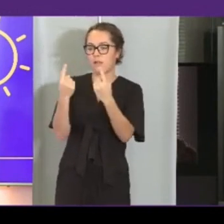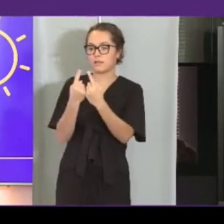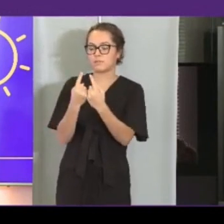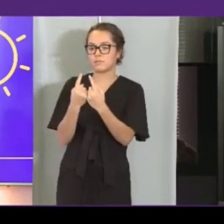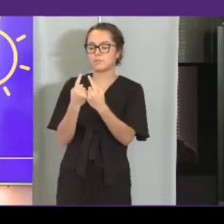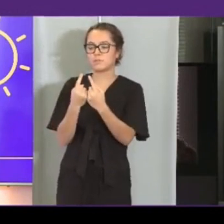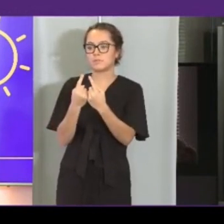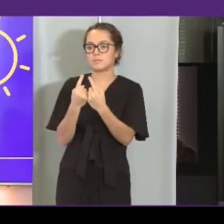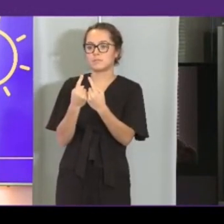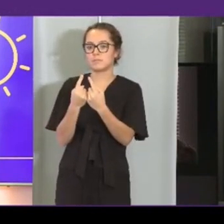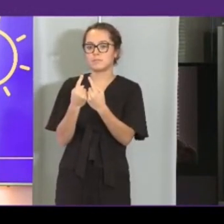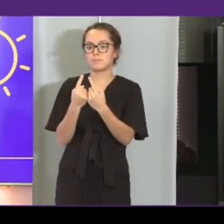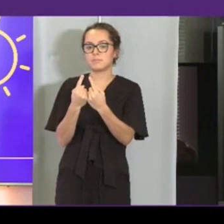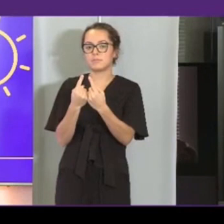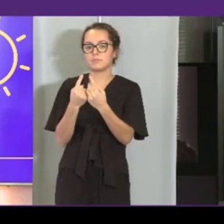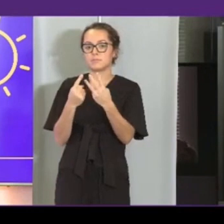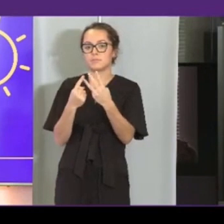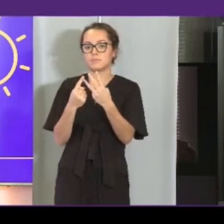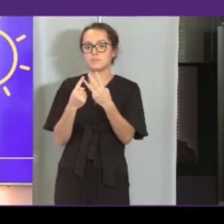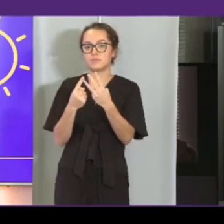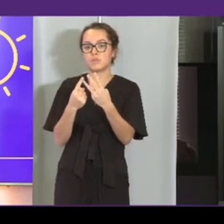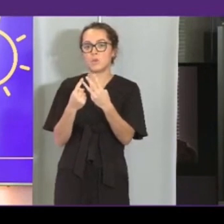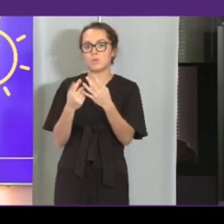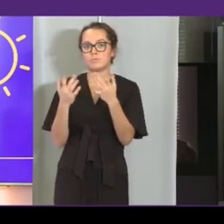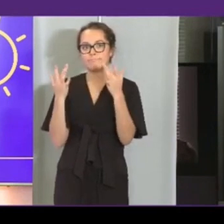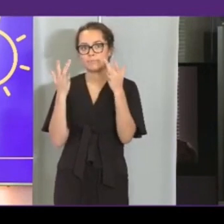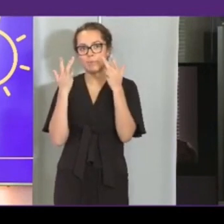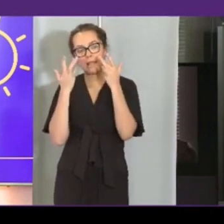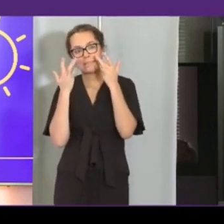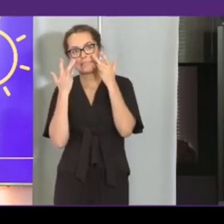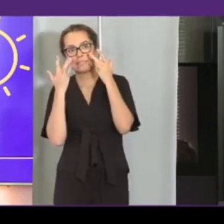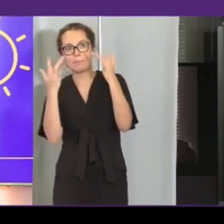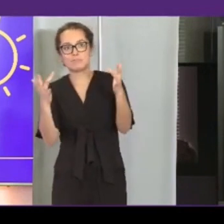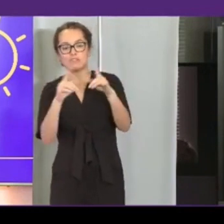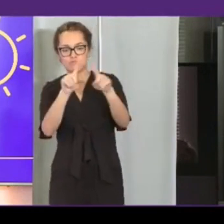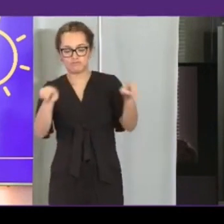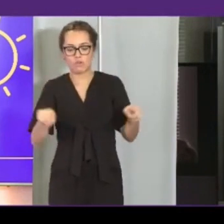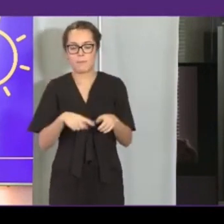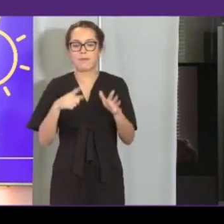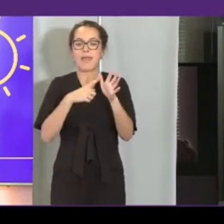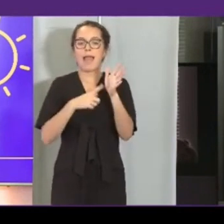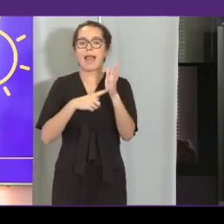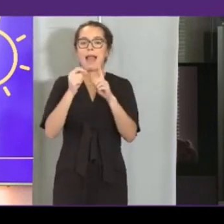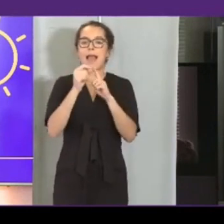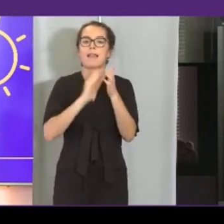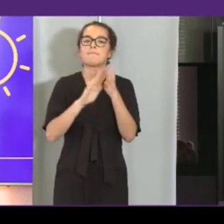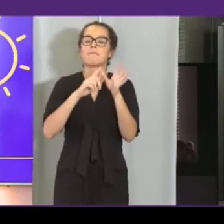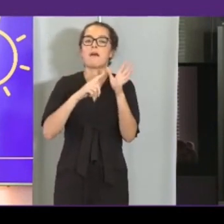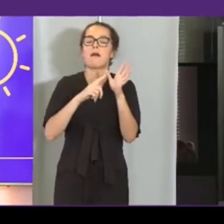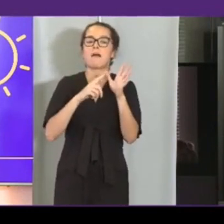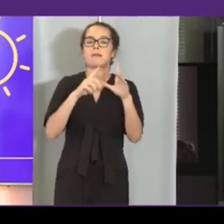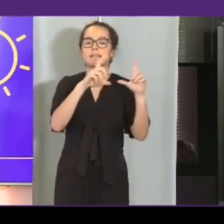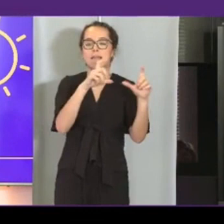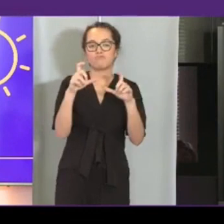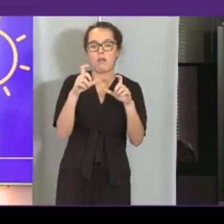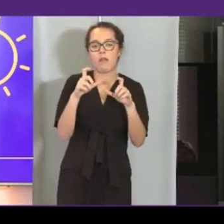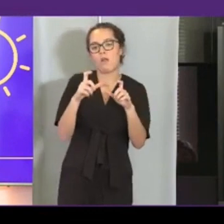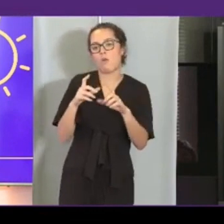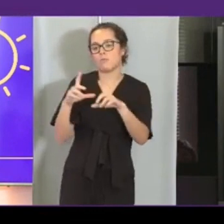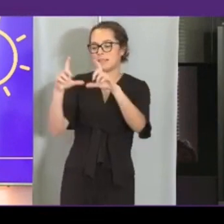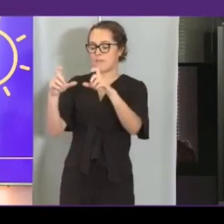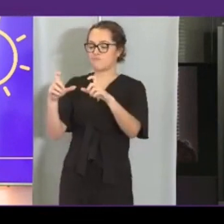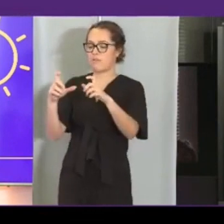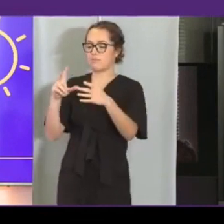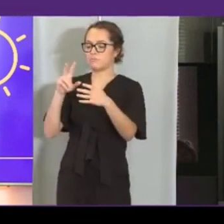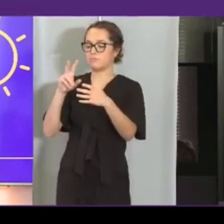seen in the idea in the demonstration room, we have such as the Alpha camera, 6700 with screen reader.